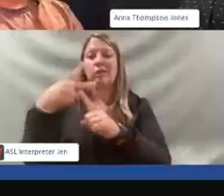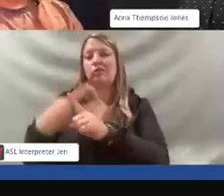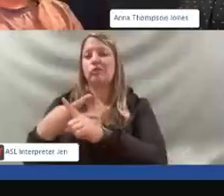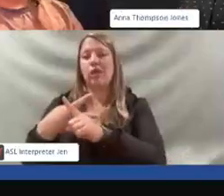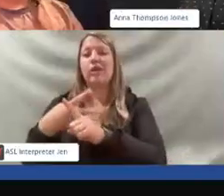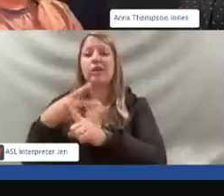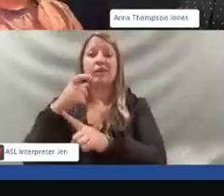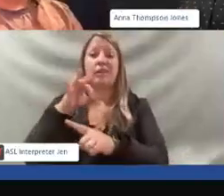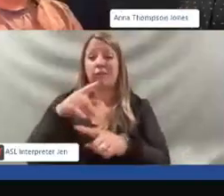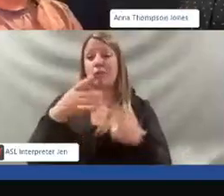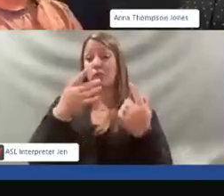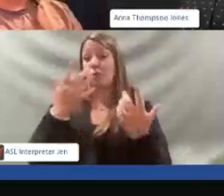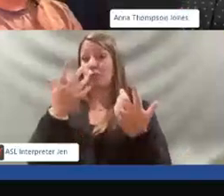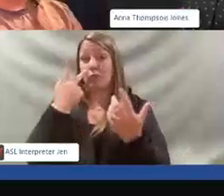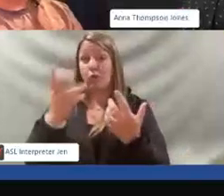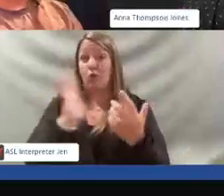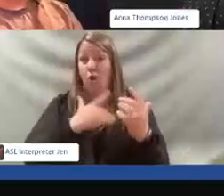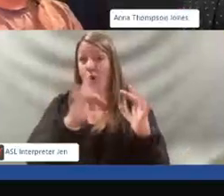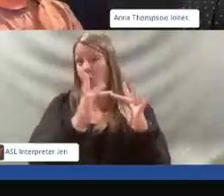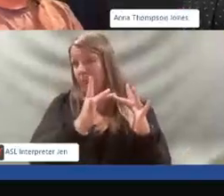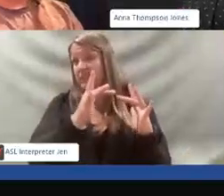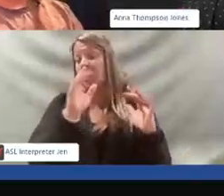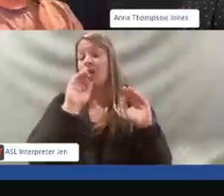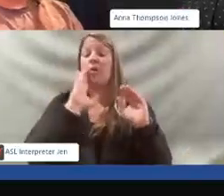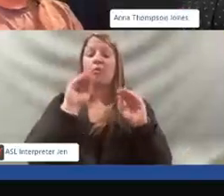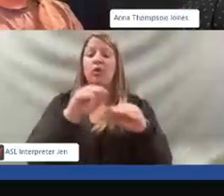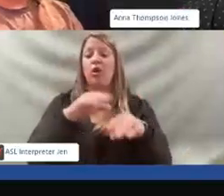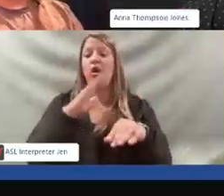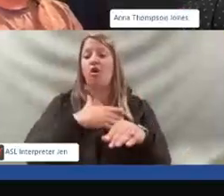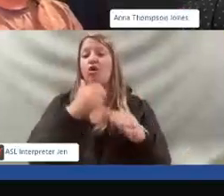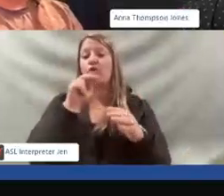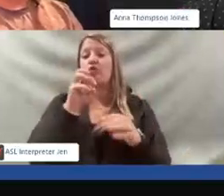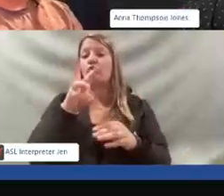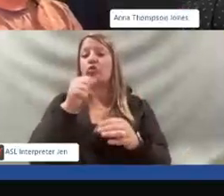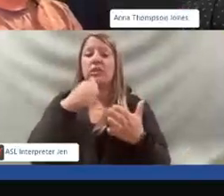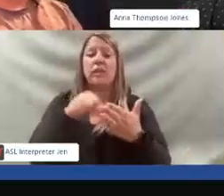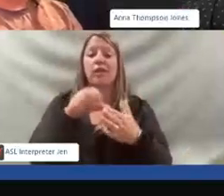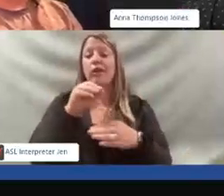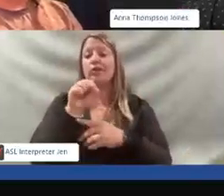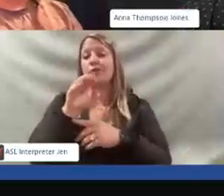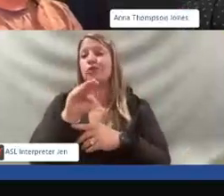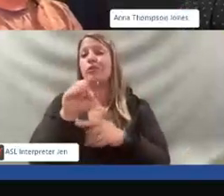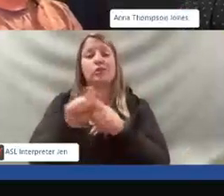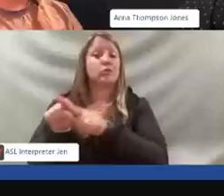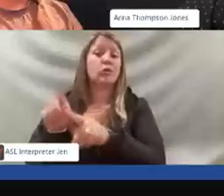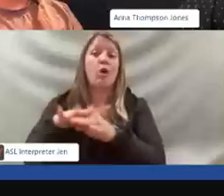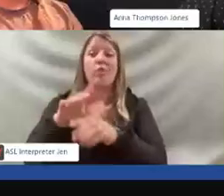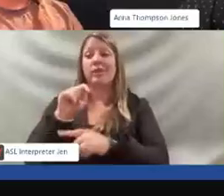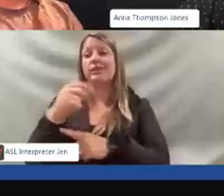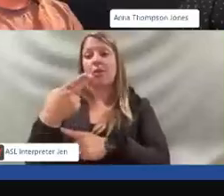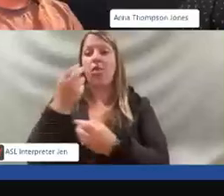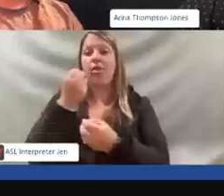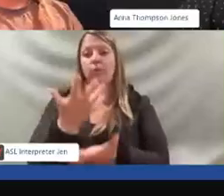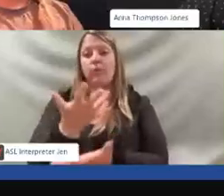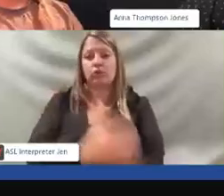again, if you stay tuned to our website, we'll put it in our newsletter and then our social media as well. We'll have the latest information on the town halls.